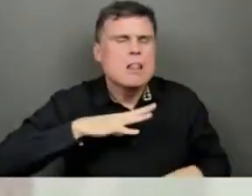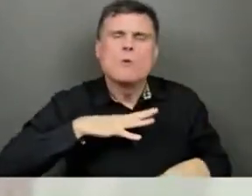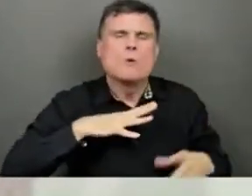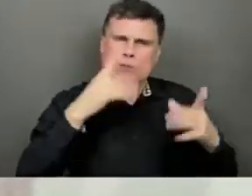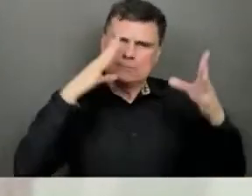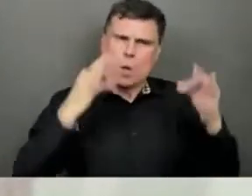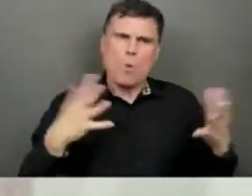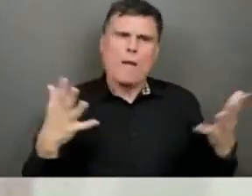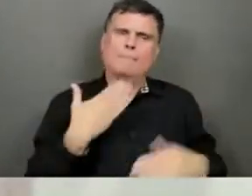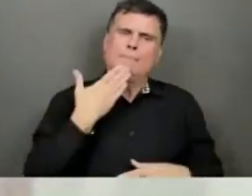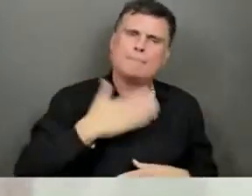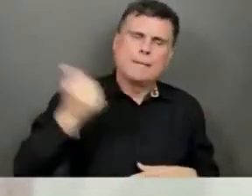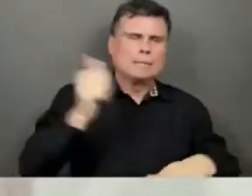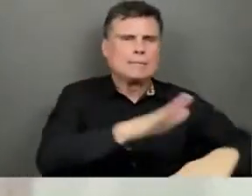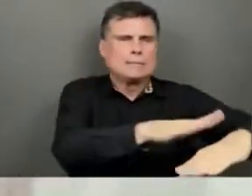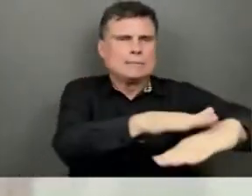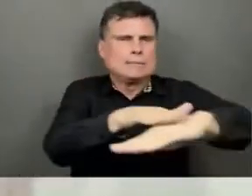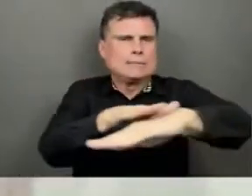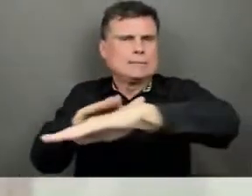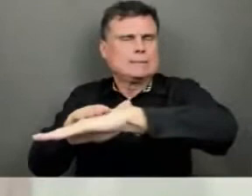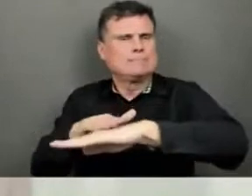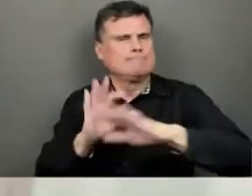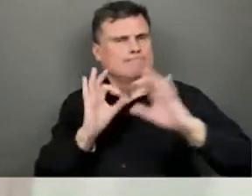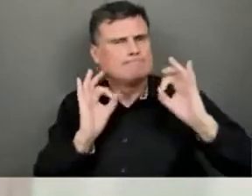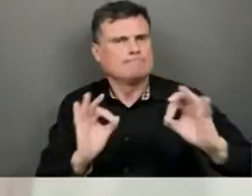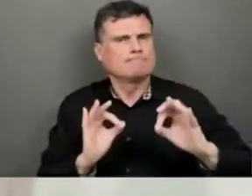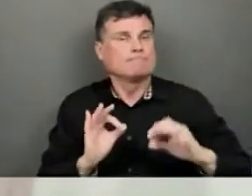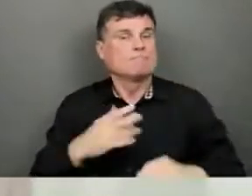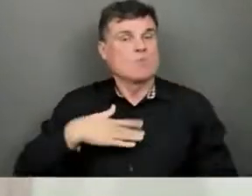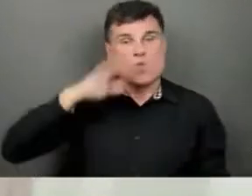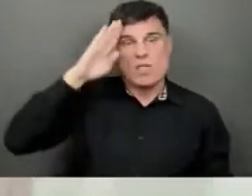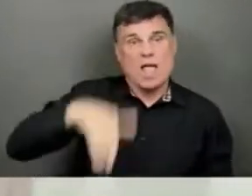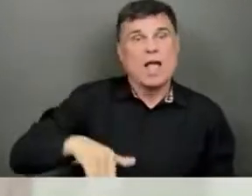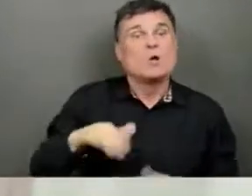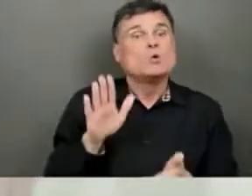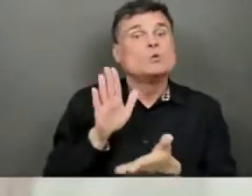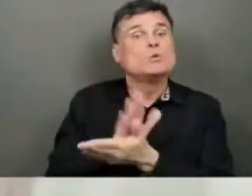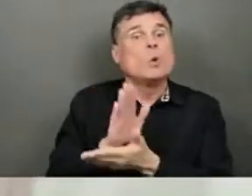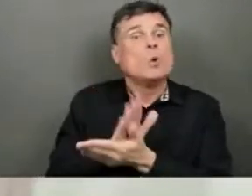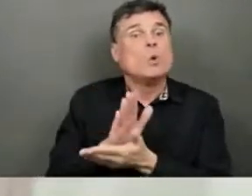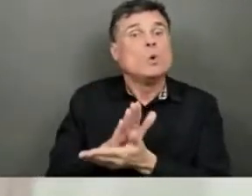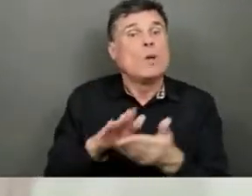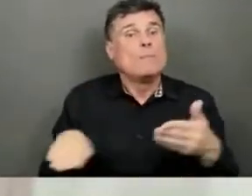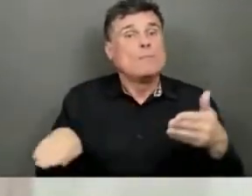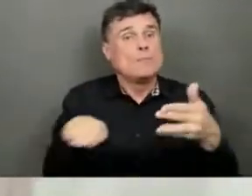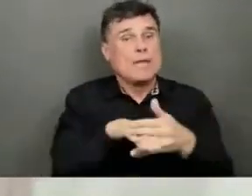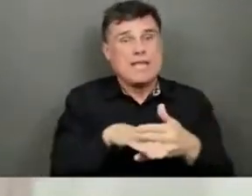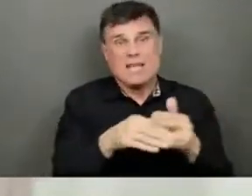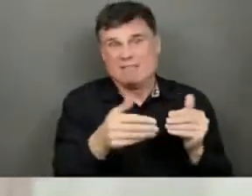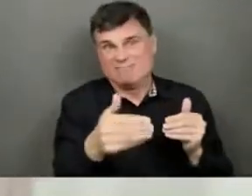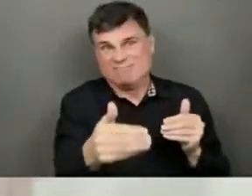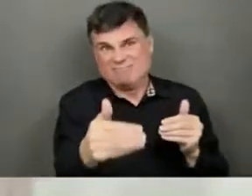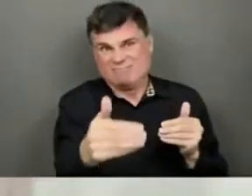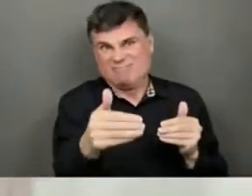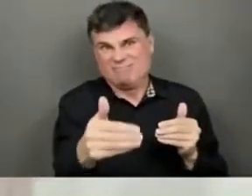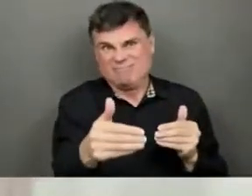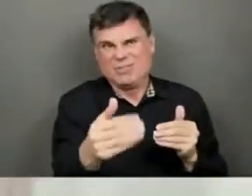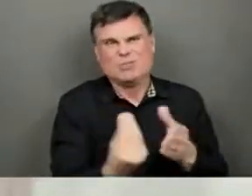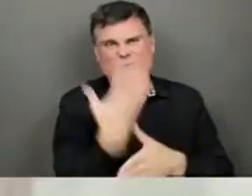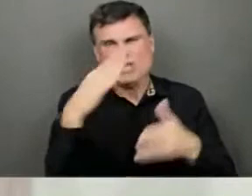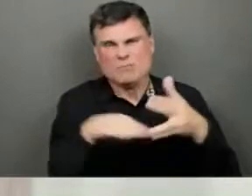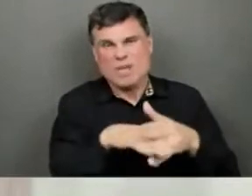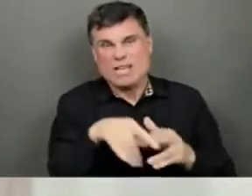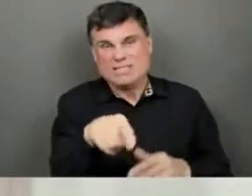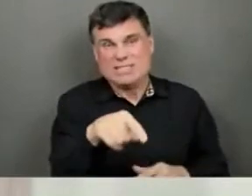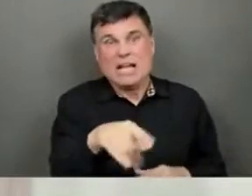coming up for a lot of people very soon. And I do want to remind people of the very basics of staying away from others if you're